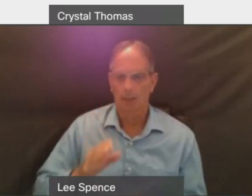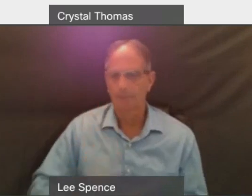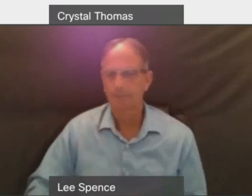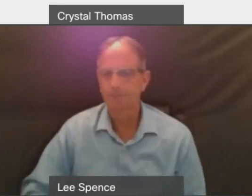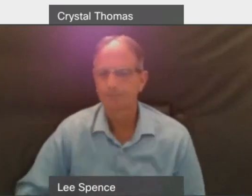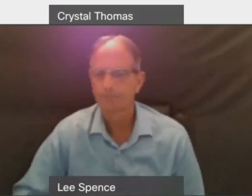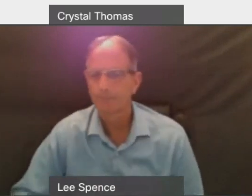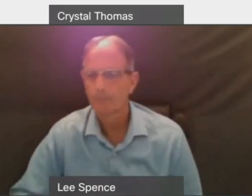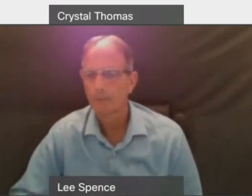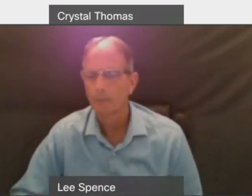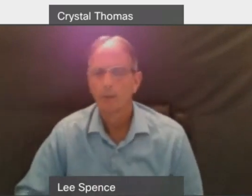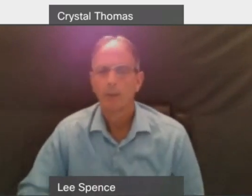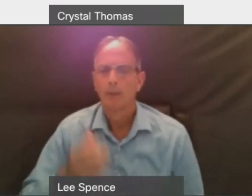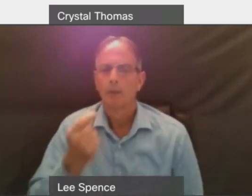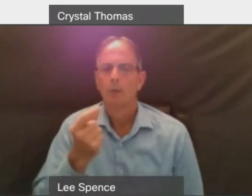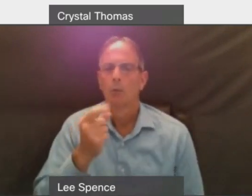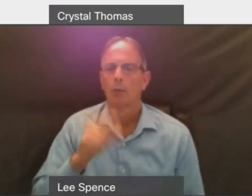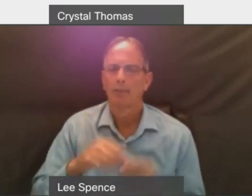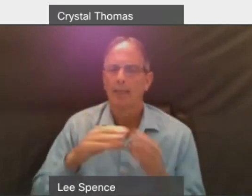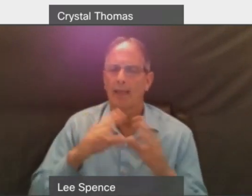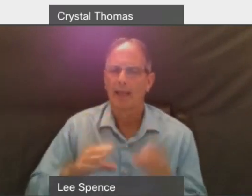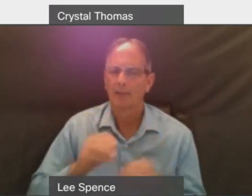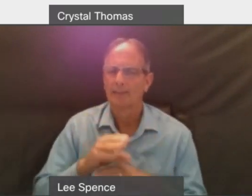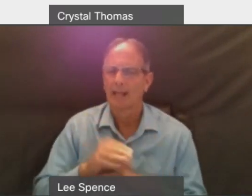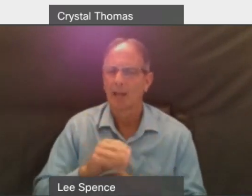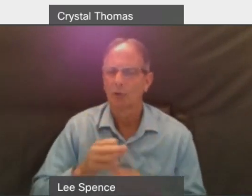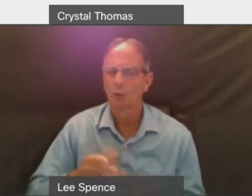Can you explain more about what the housing counselor would do?